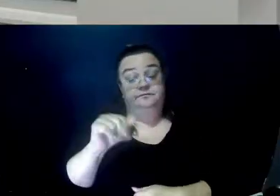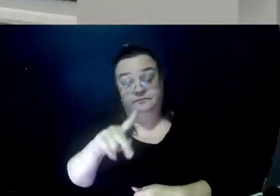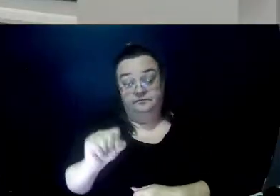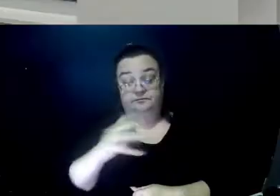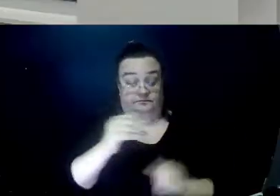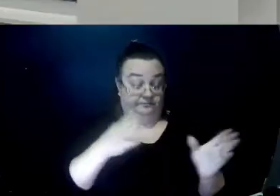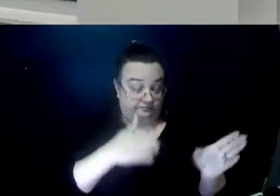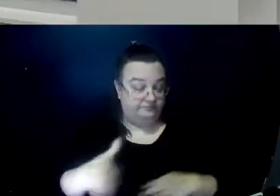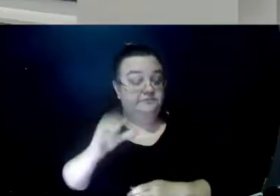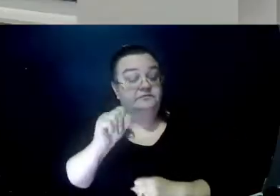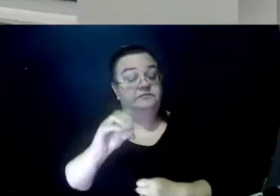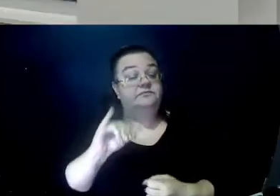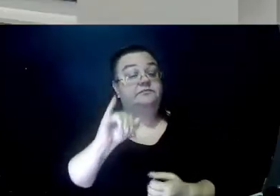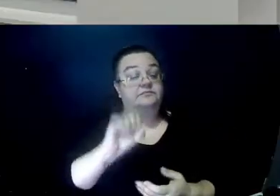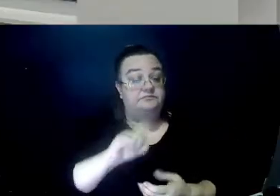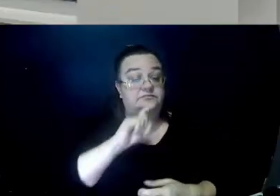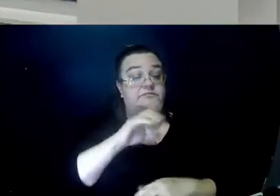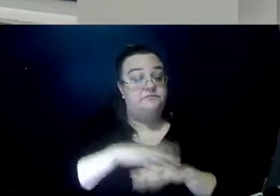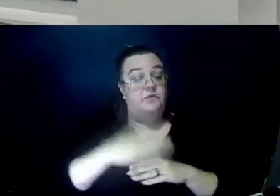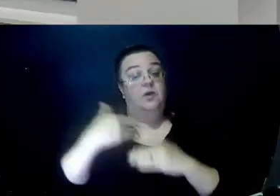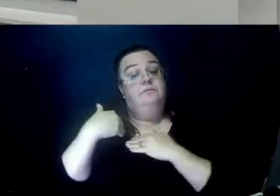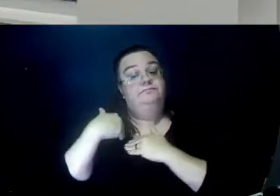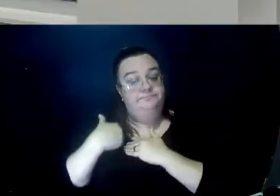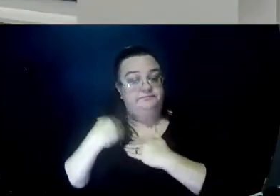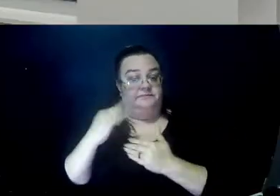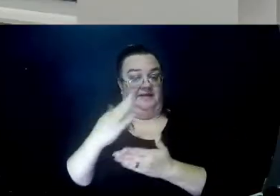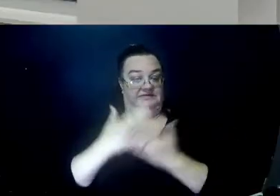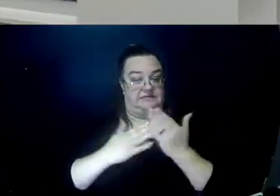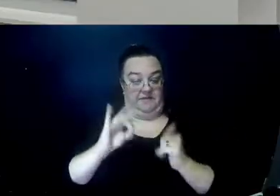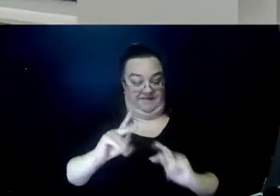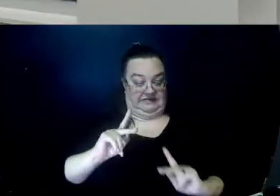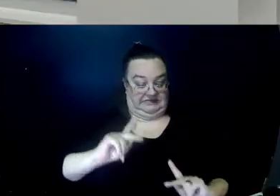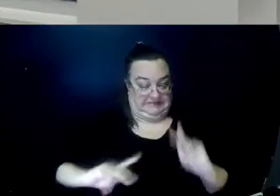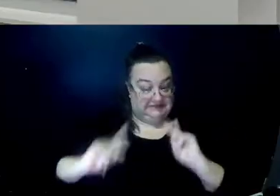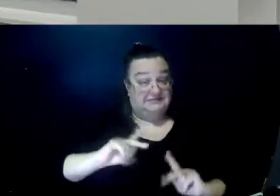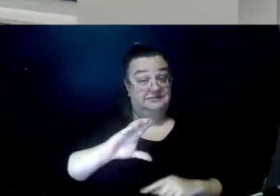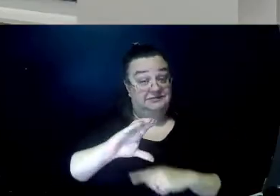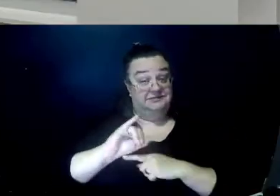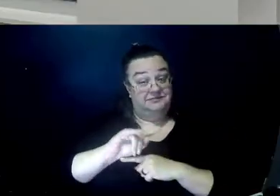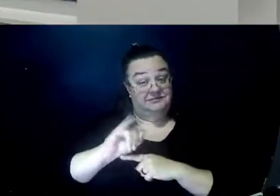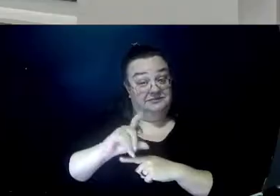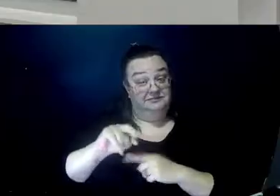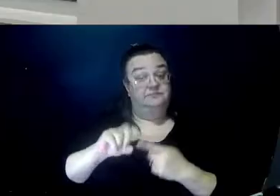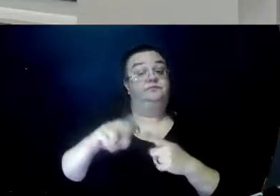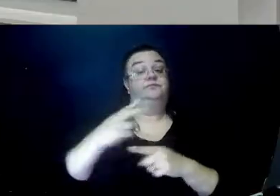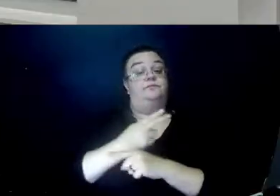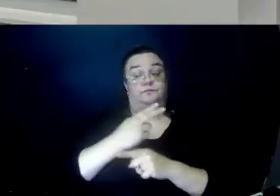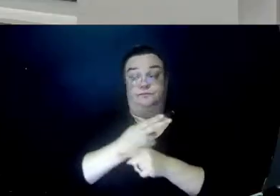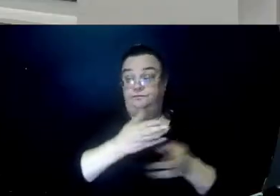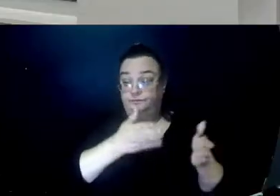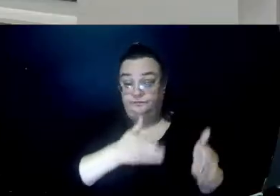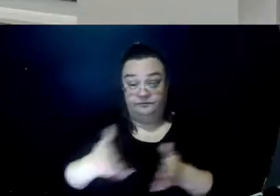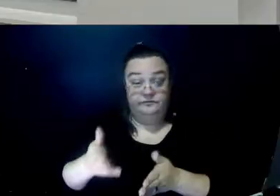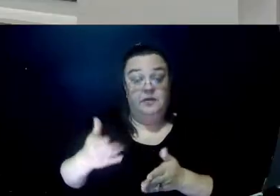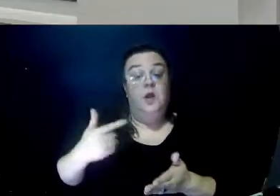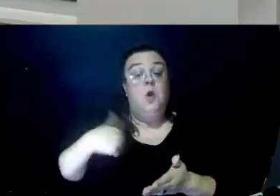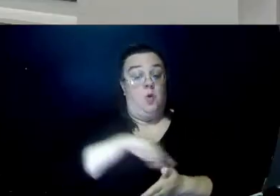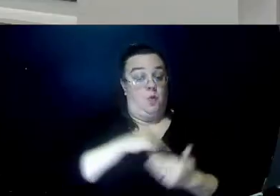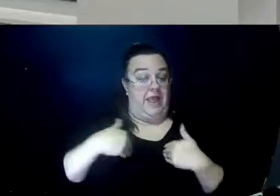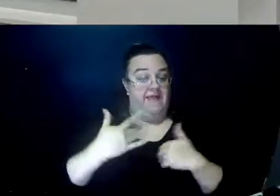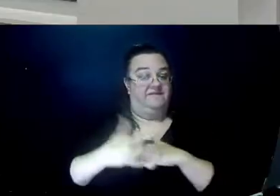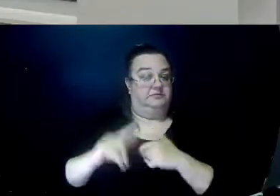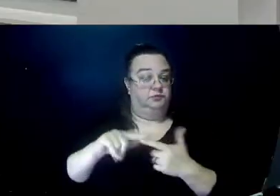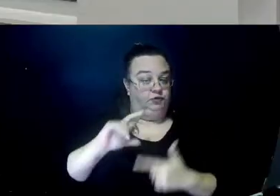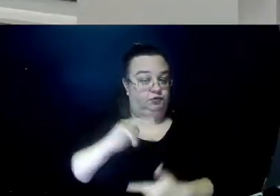so it is on the incumbent on some of the citizens to use the avenues open to us to speak